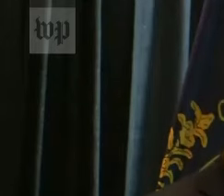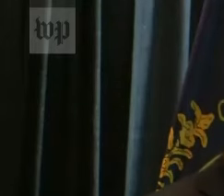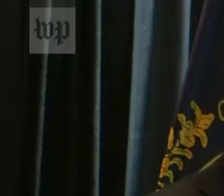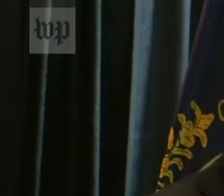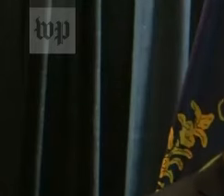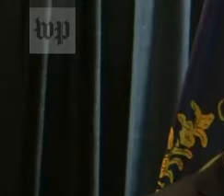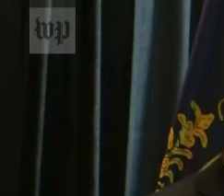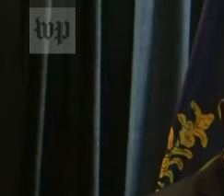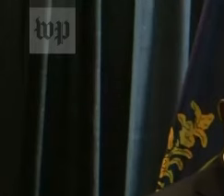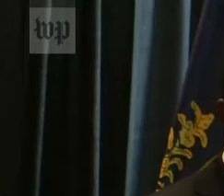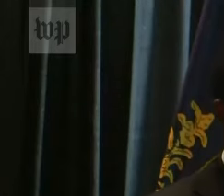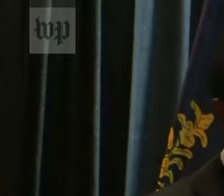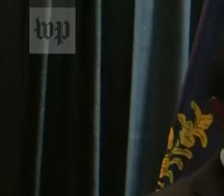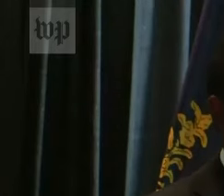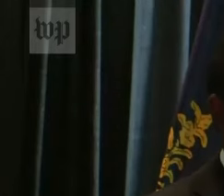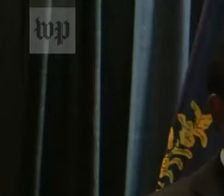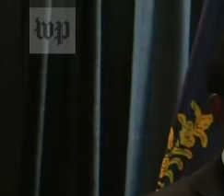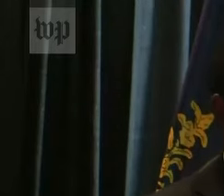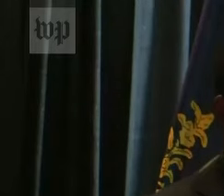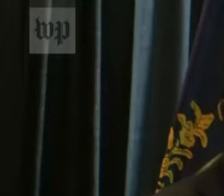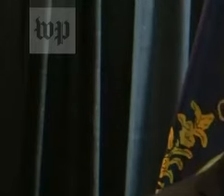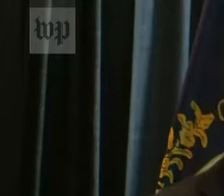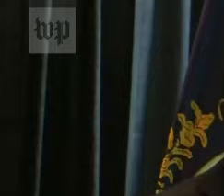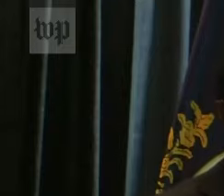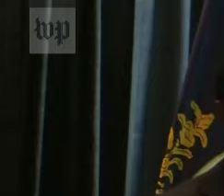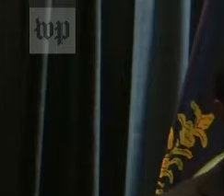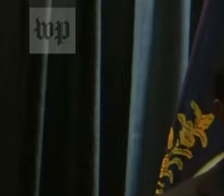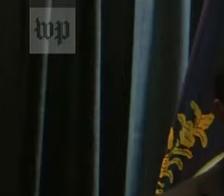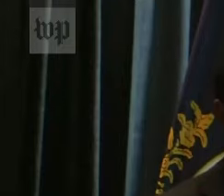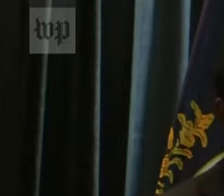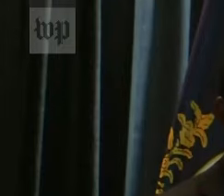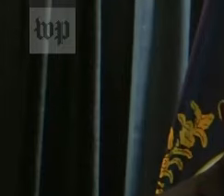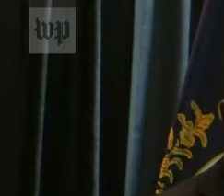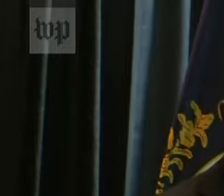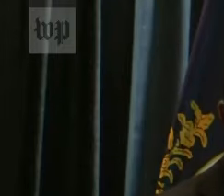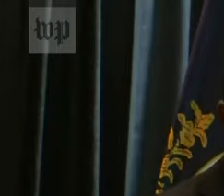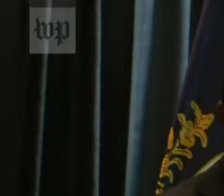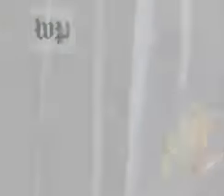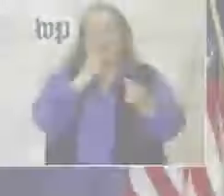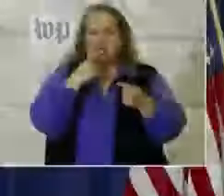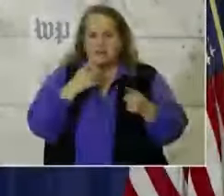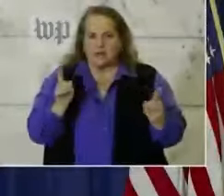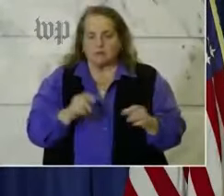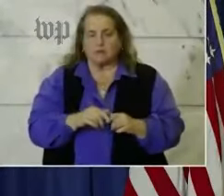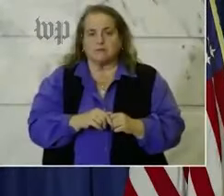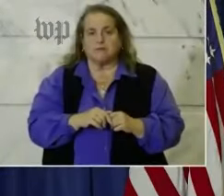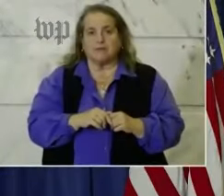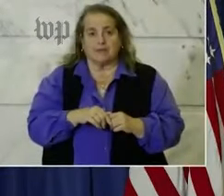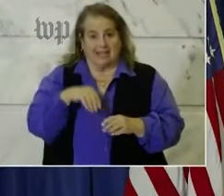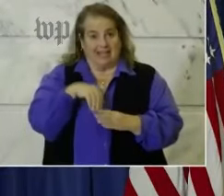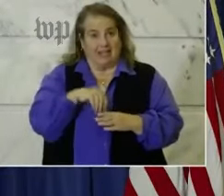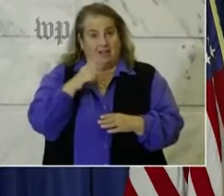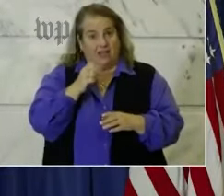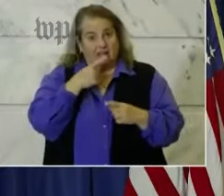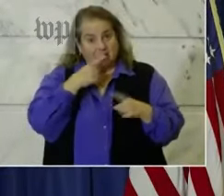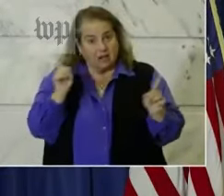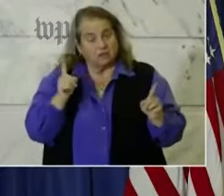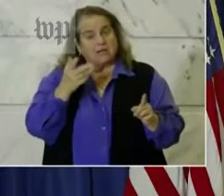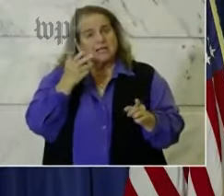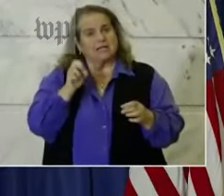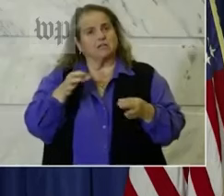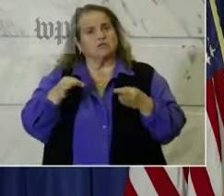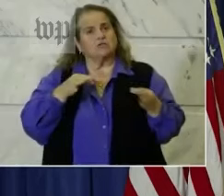not justice. Justice sought by violence is not justice. In the announcement, he described